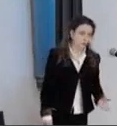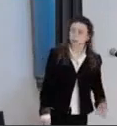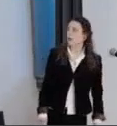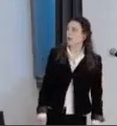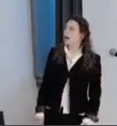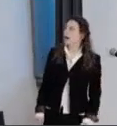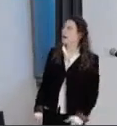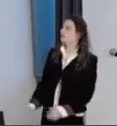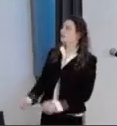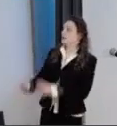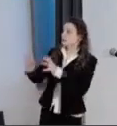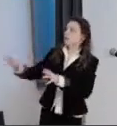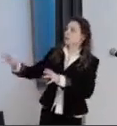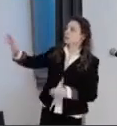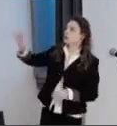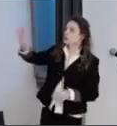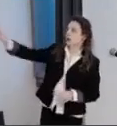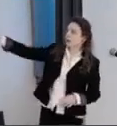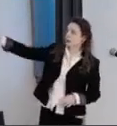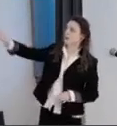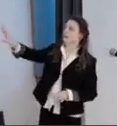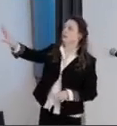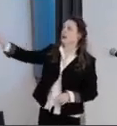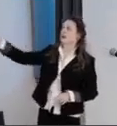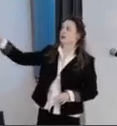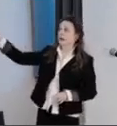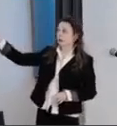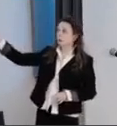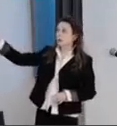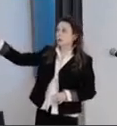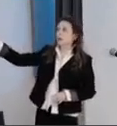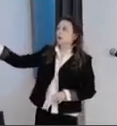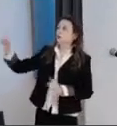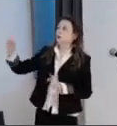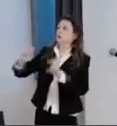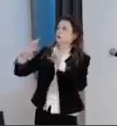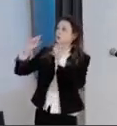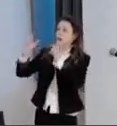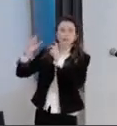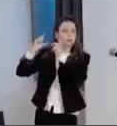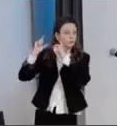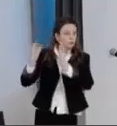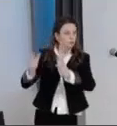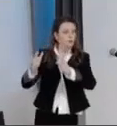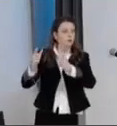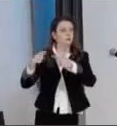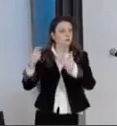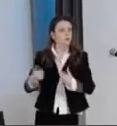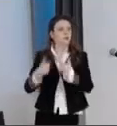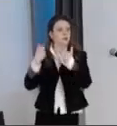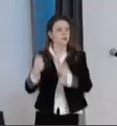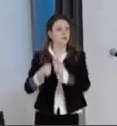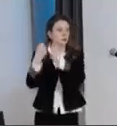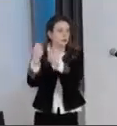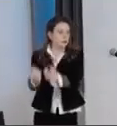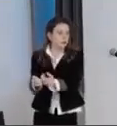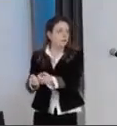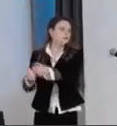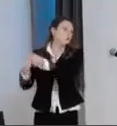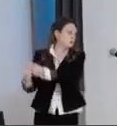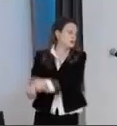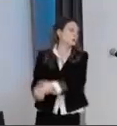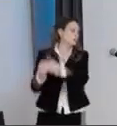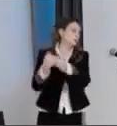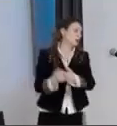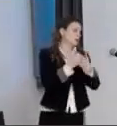sometimes ignore them. And I particularly stress this last claim, because this moderate formalist position that Zangwill attacks